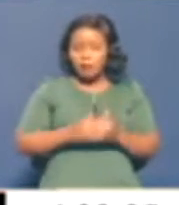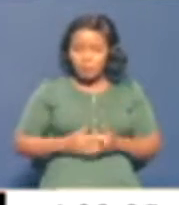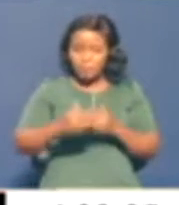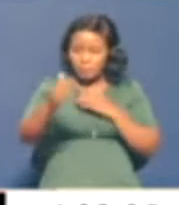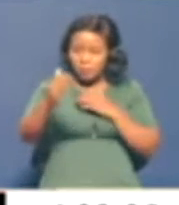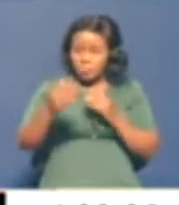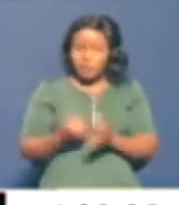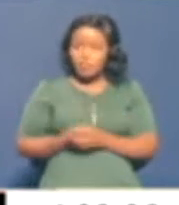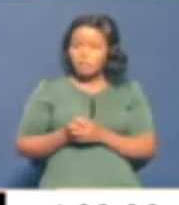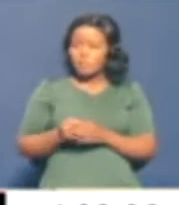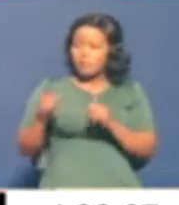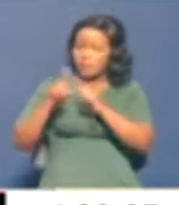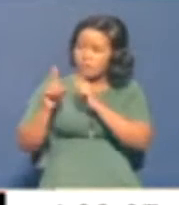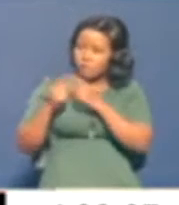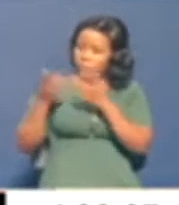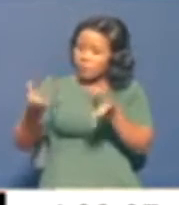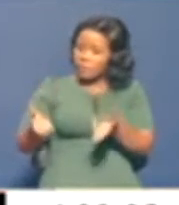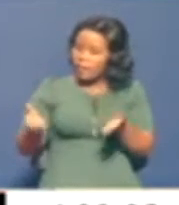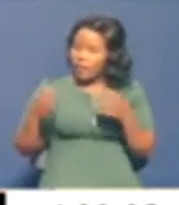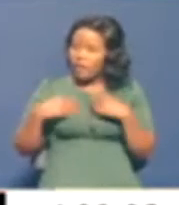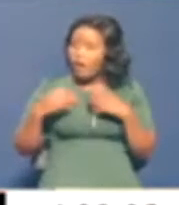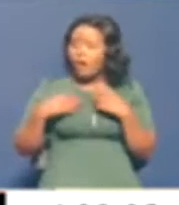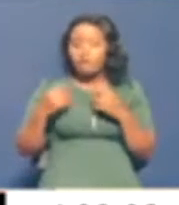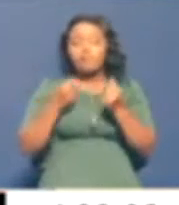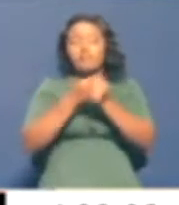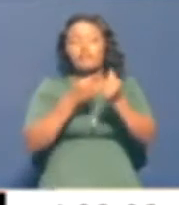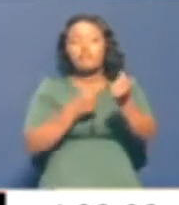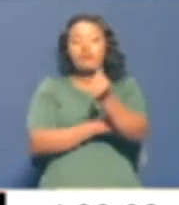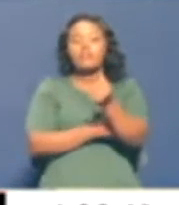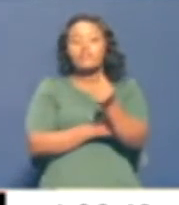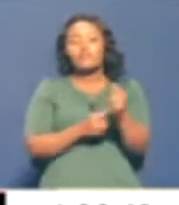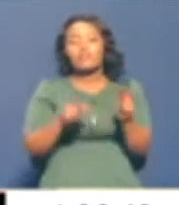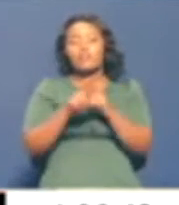Kona nyumba nimepata mama Makewa akanisaidia.